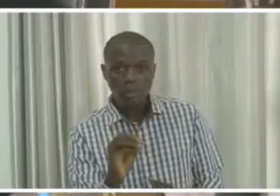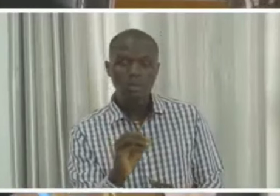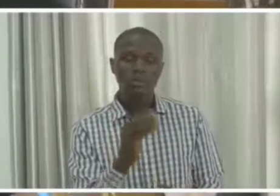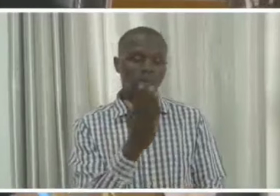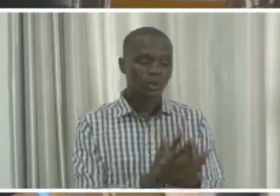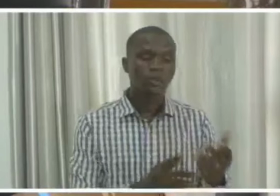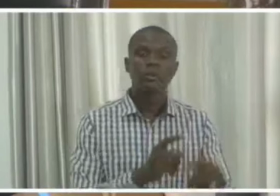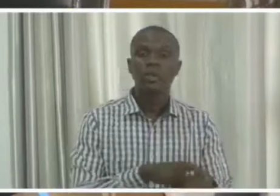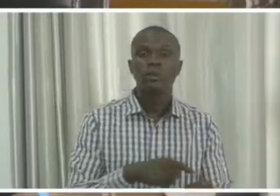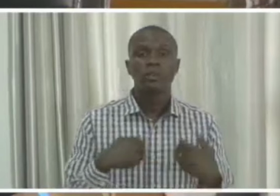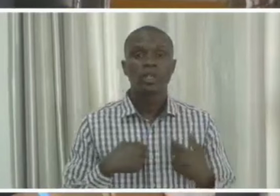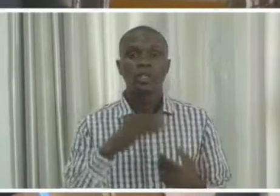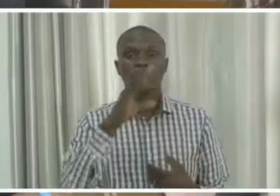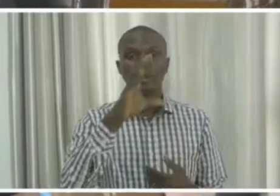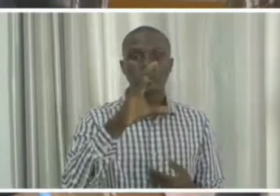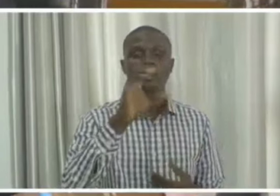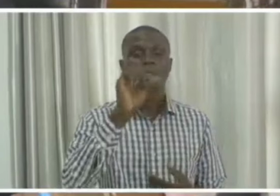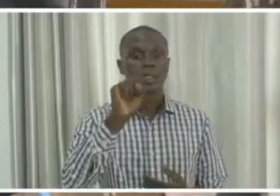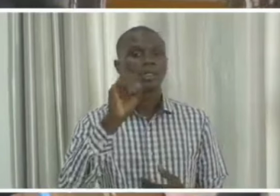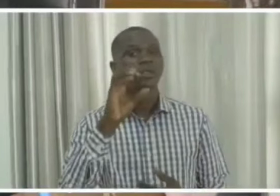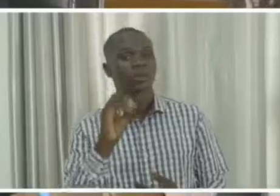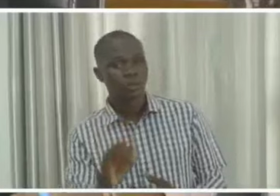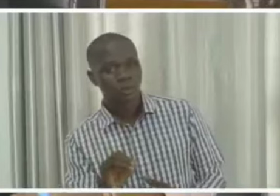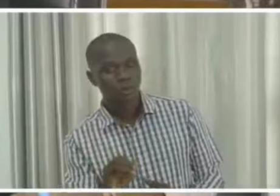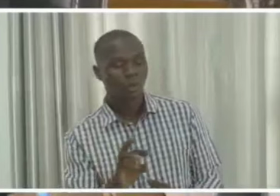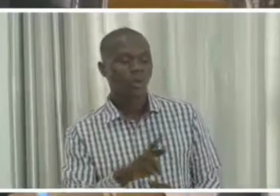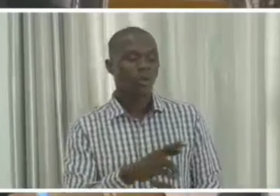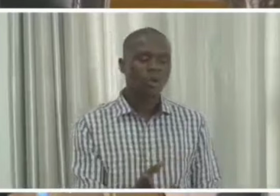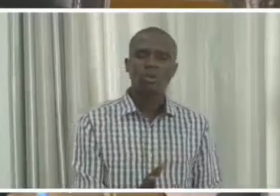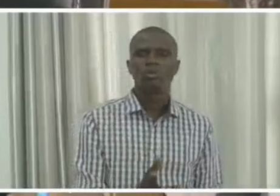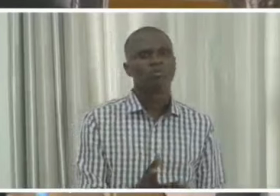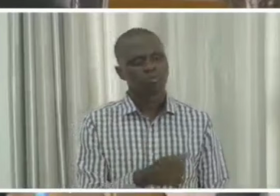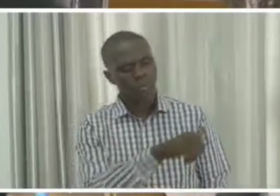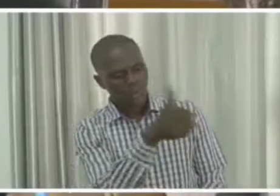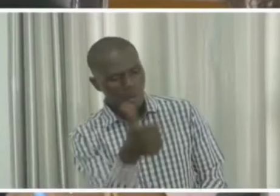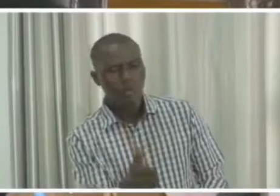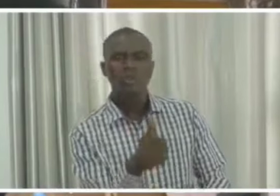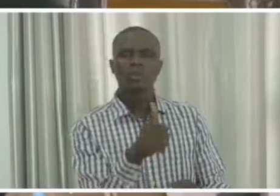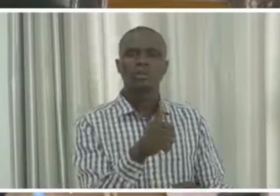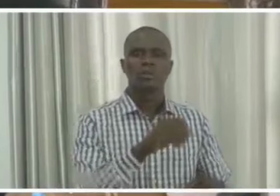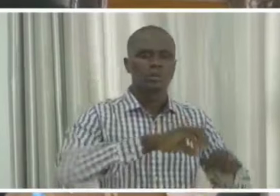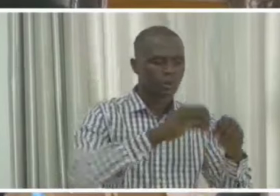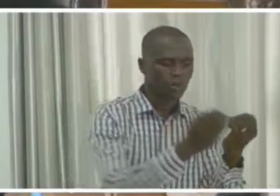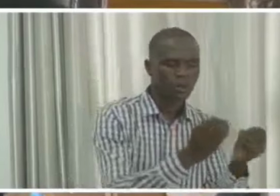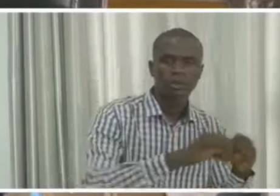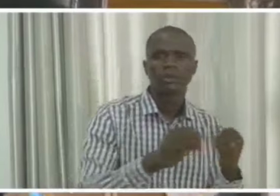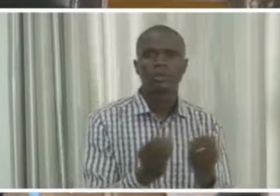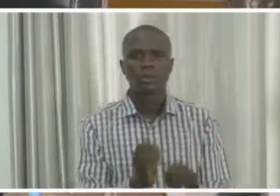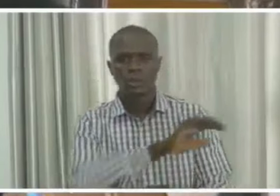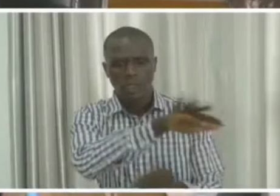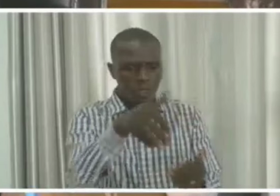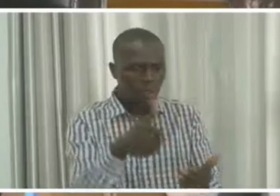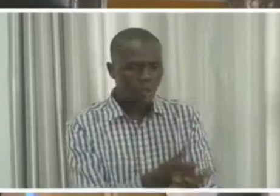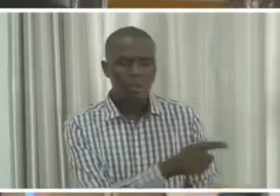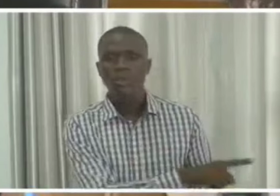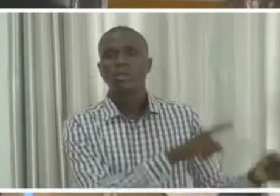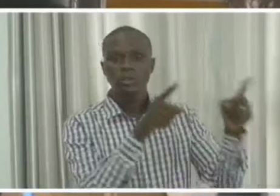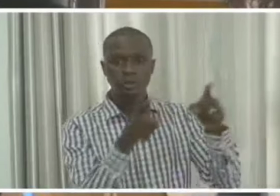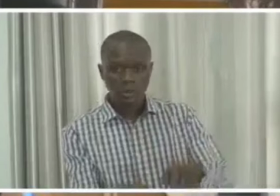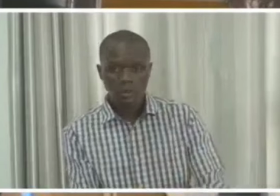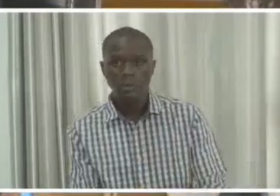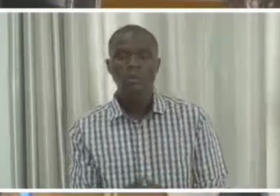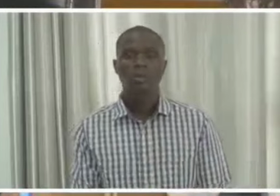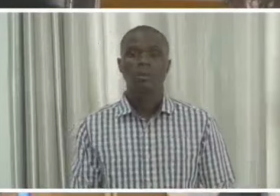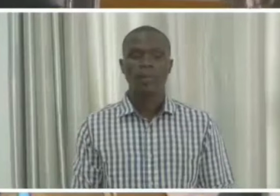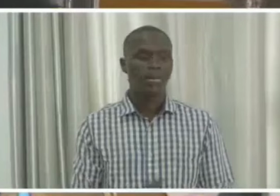say now so you can for spend the money pa. Couple a natural meeting place so all man they come when they for